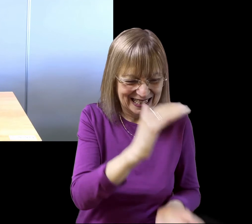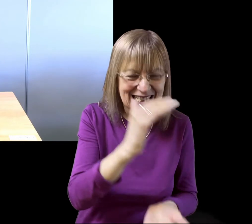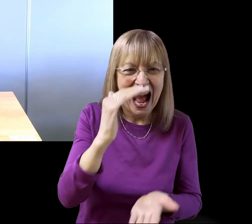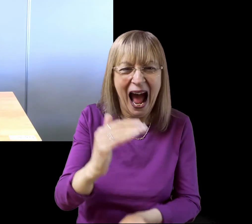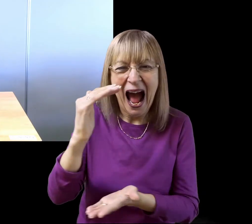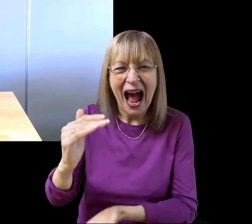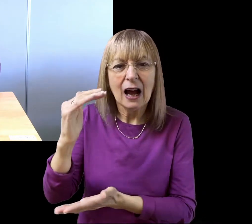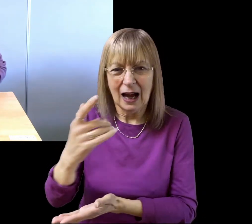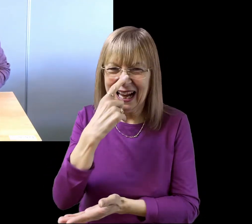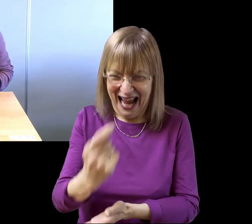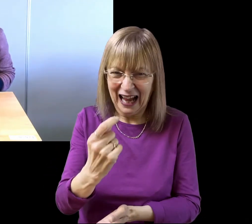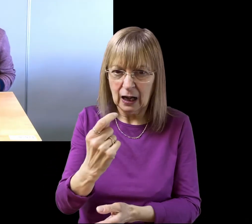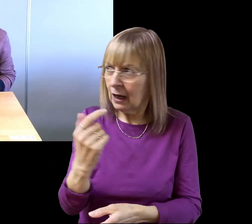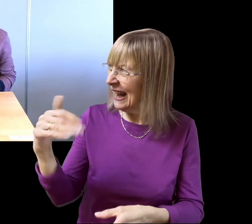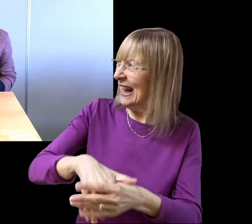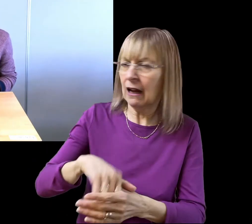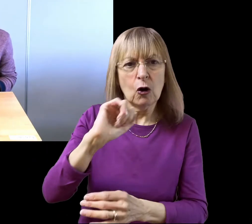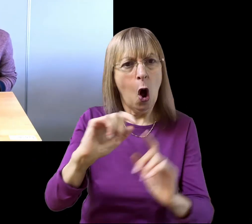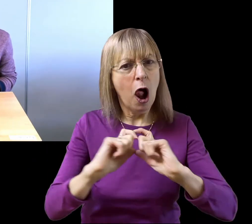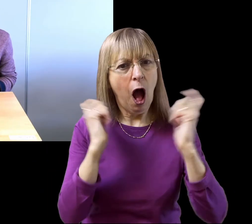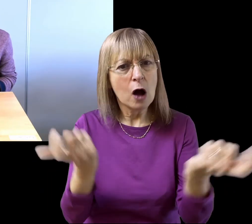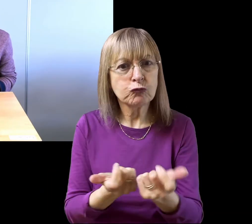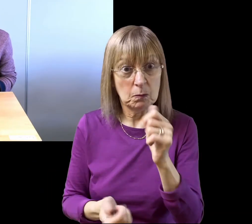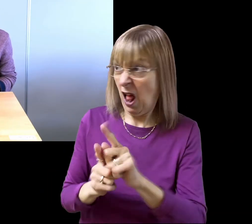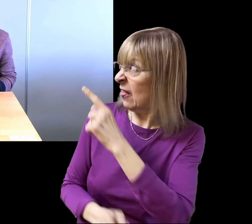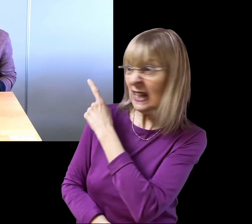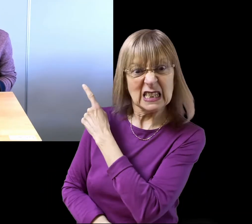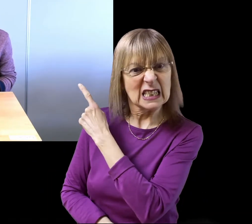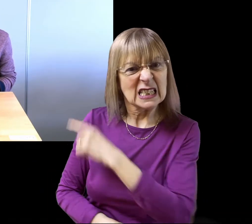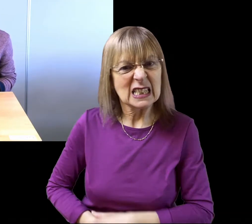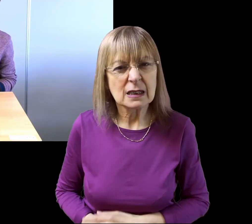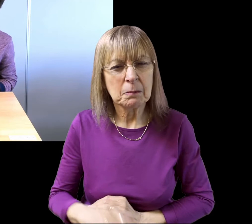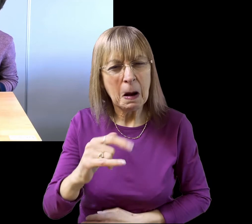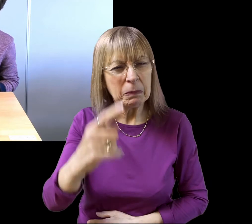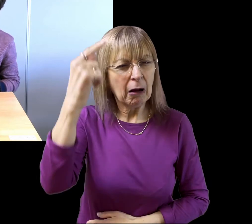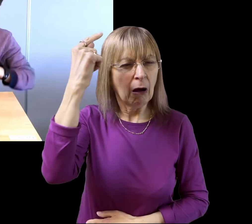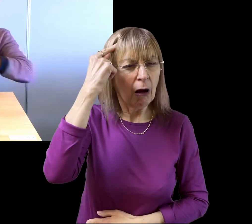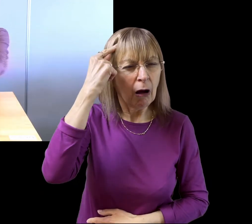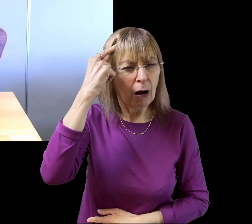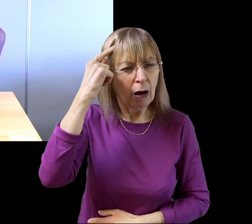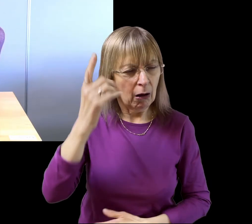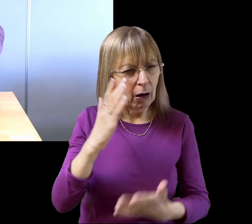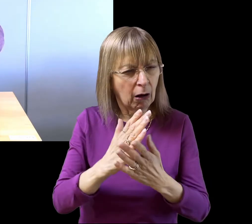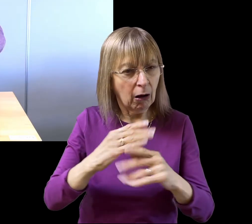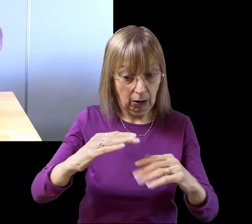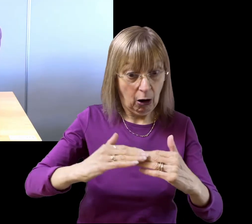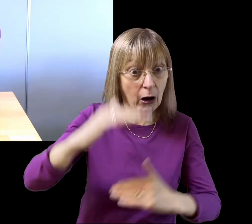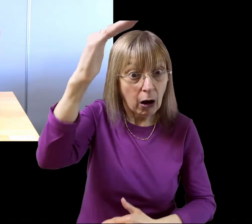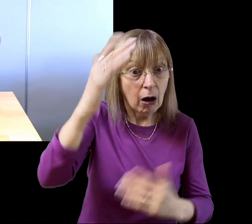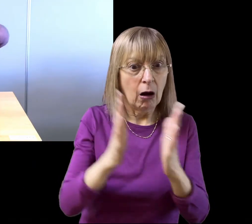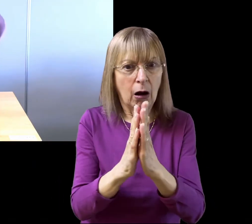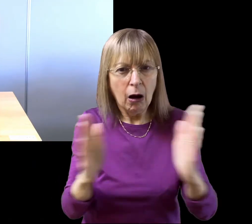these sacks would fit inside your classroom. Maybe think about how many you could fit in